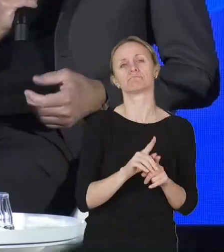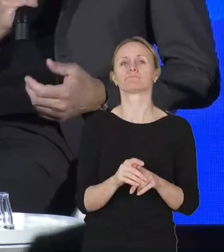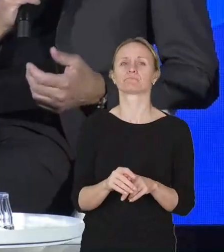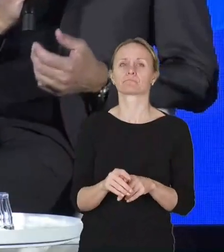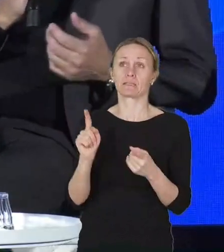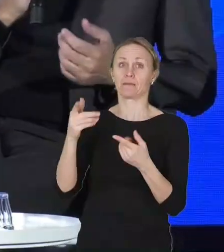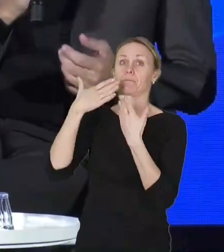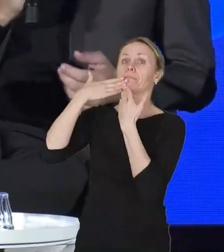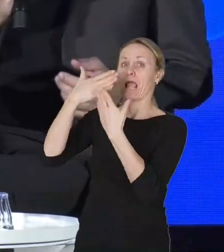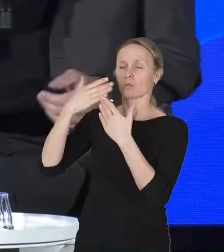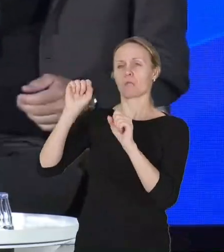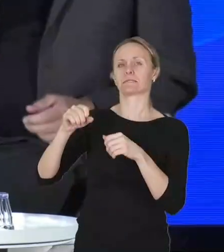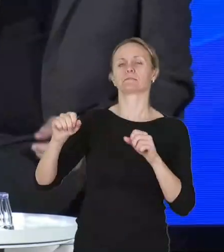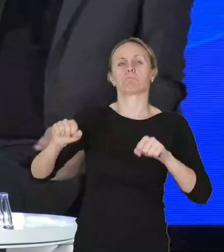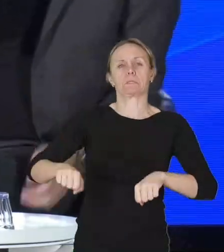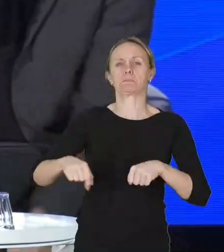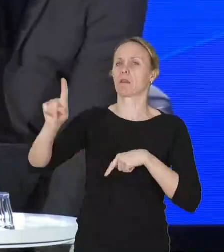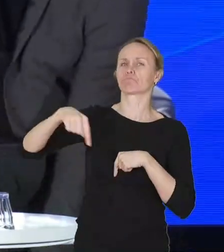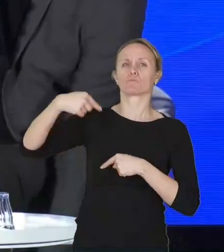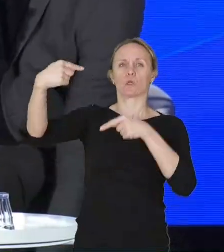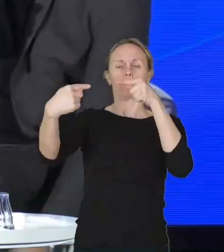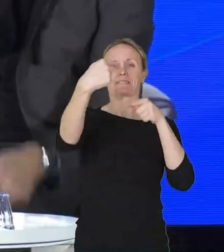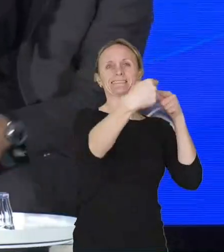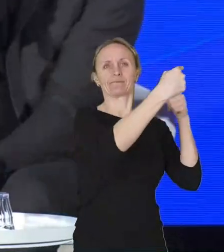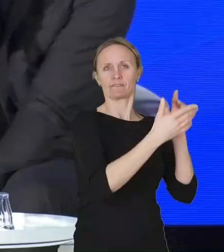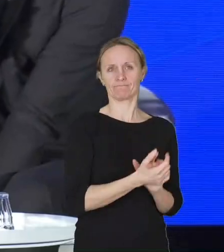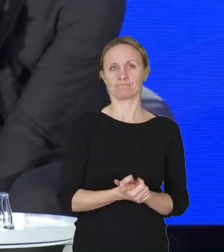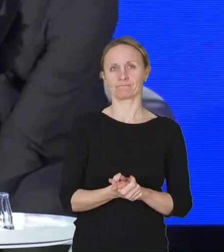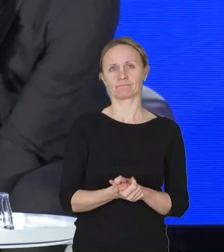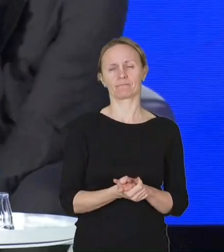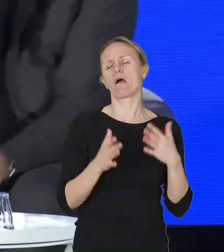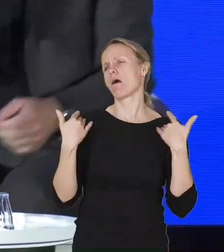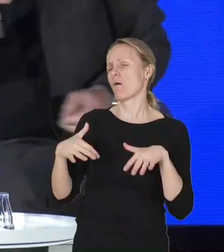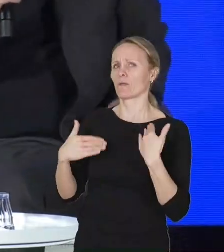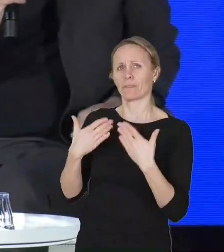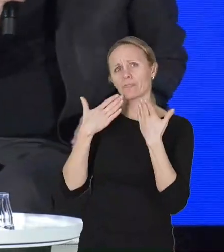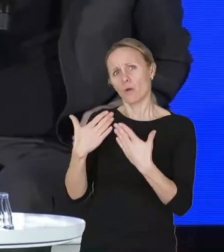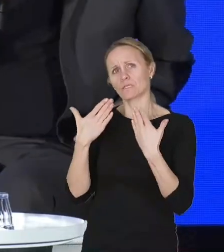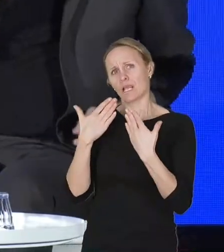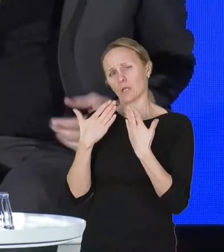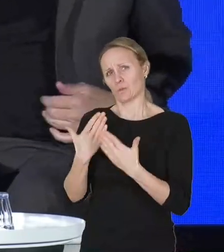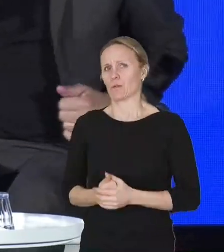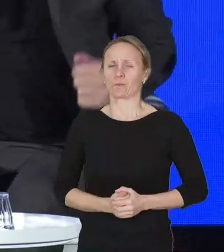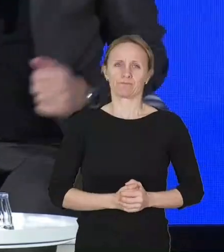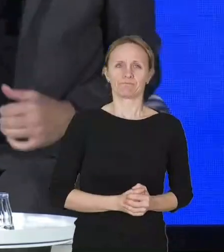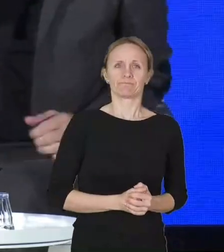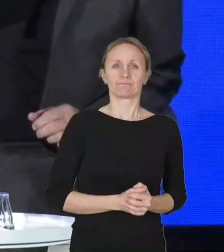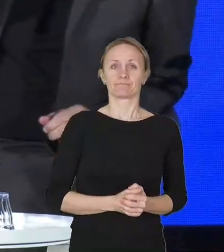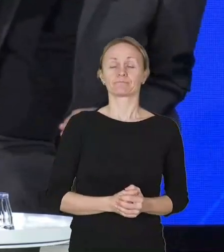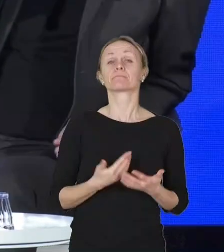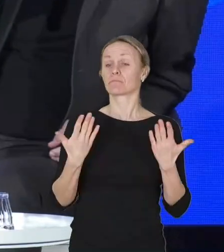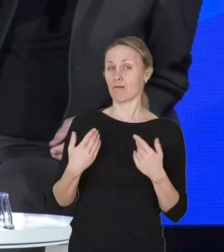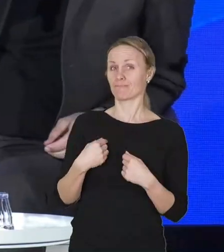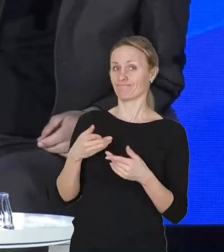I think with the Swedish position also, we need to be aware that Sweden was pretty a shitty country